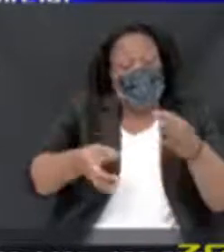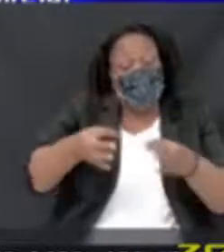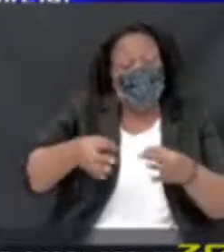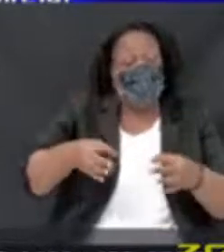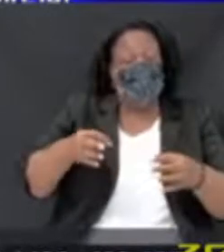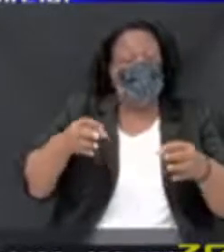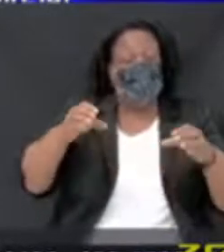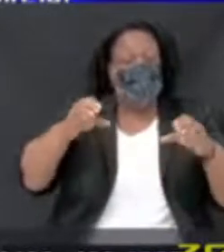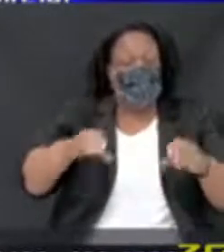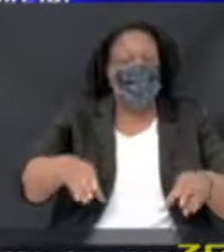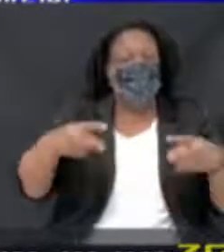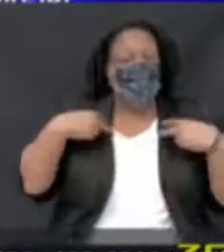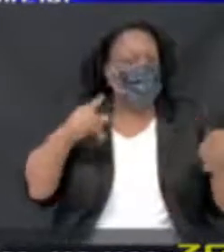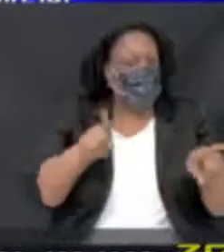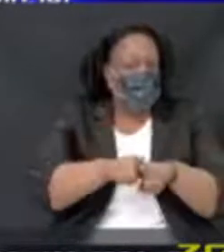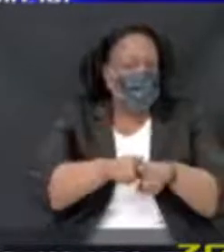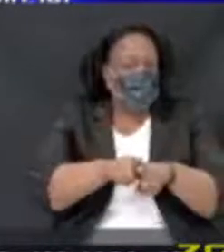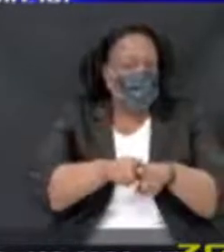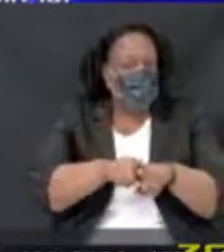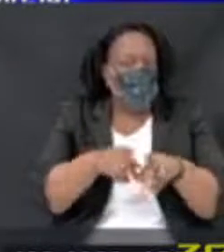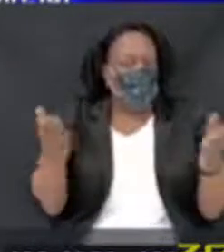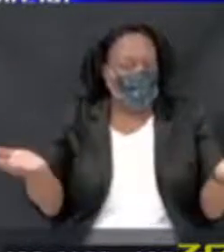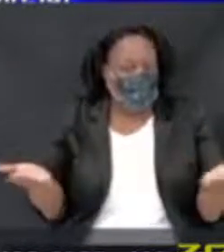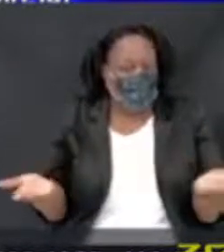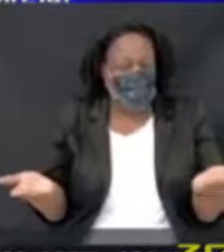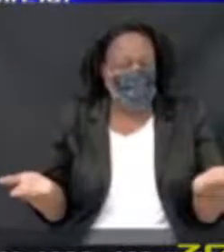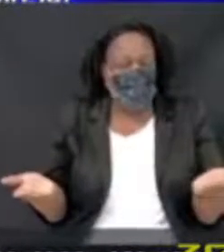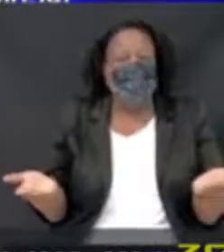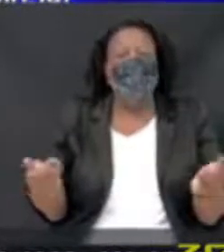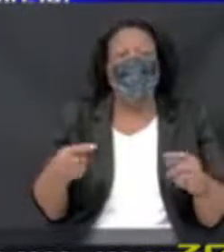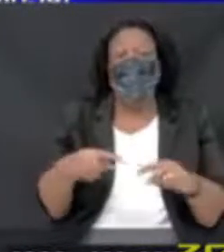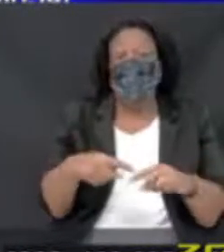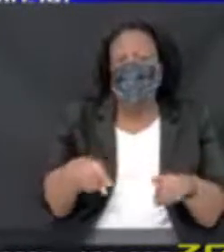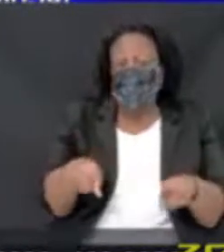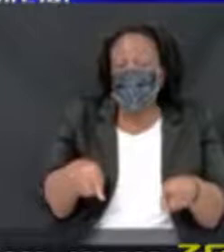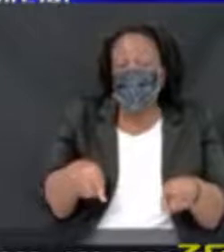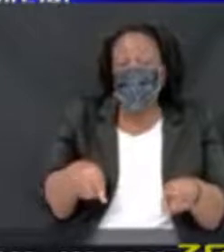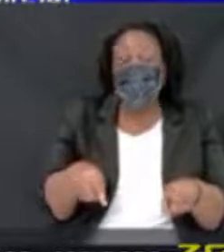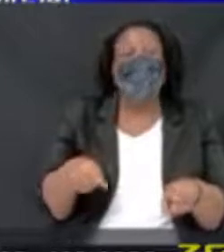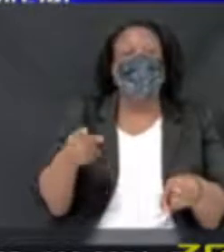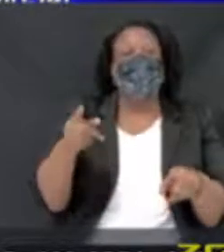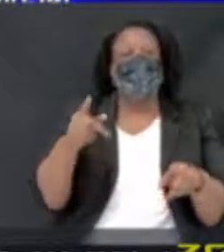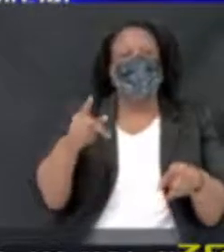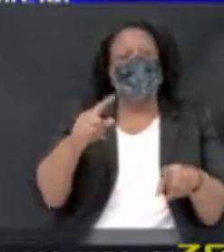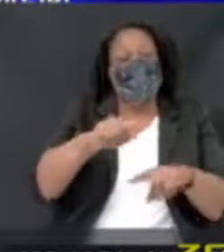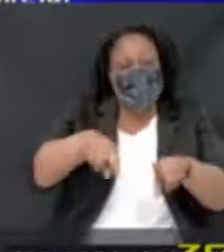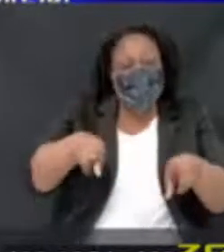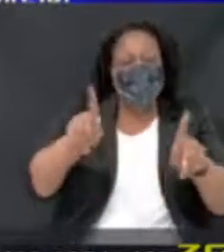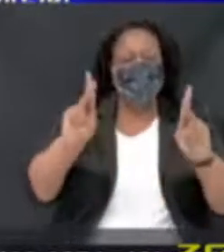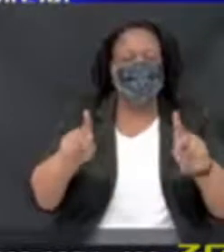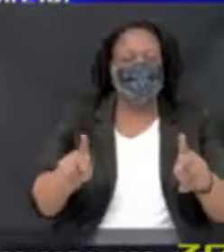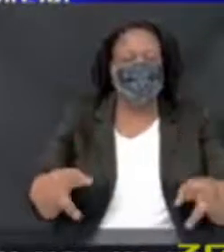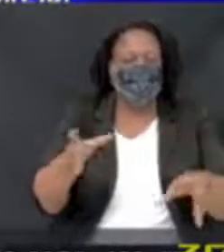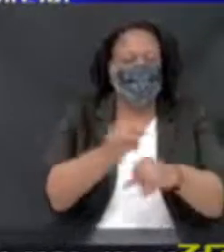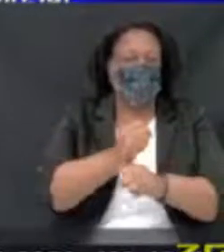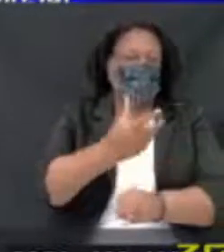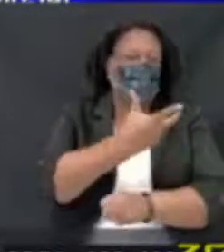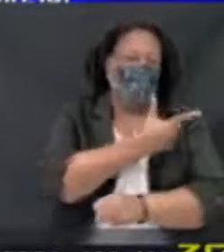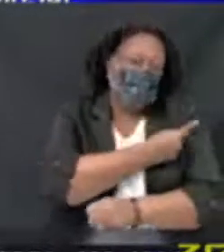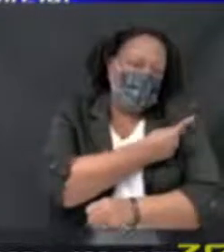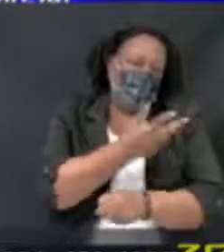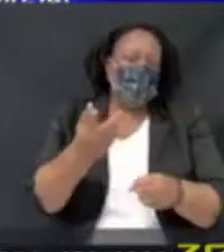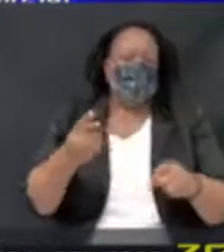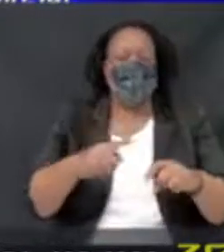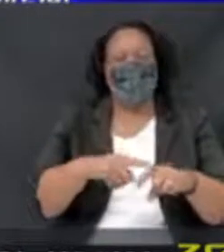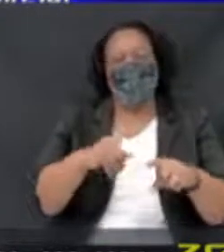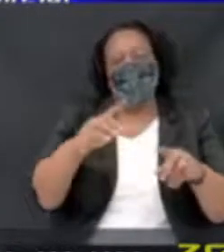North America to what will happen here due to differences in vaccination rates, public health measures, population